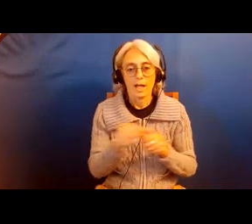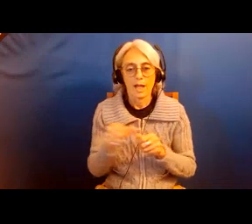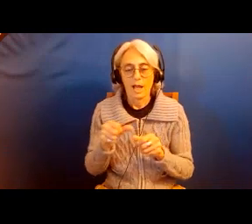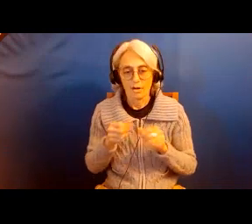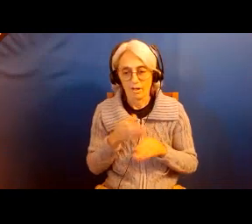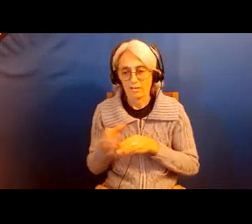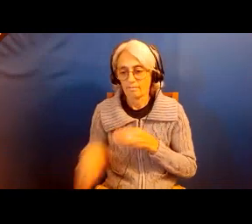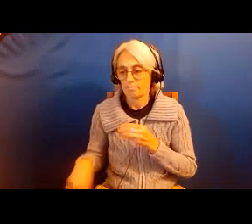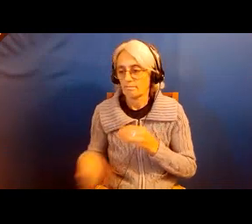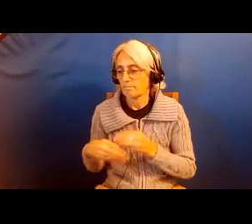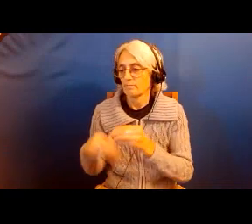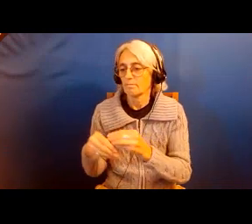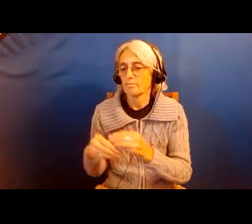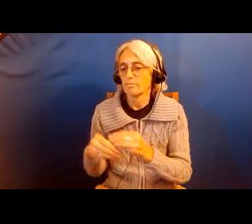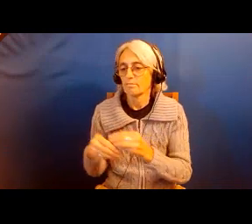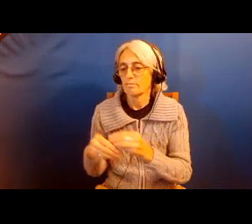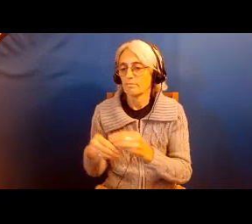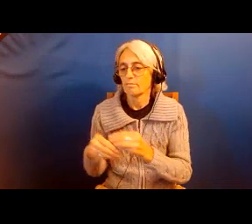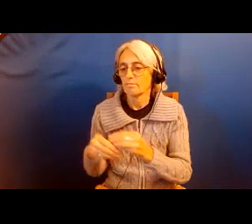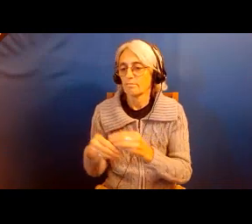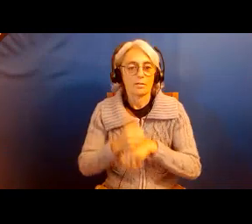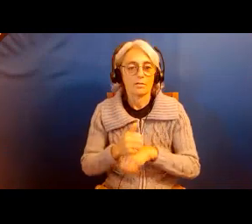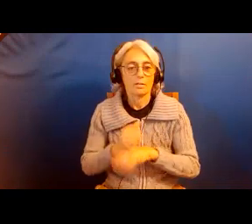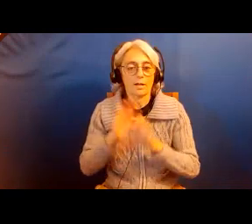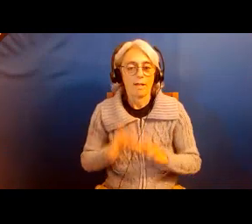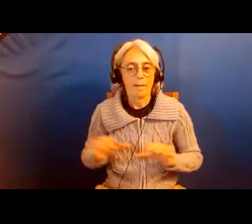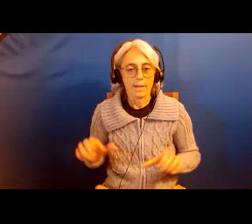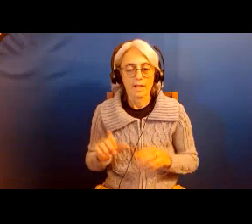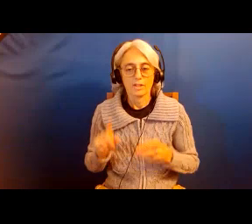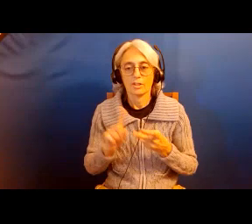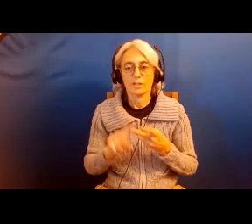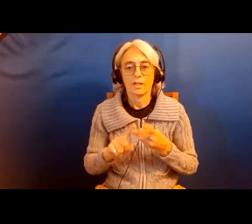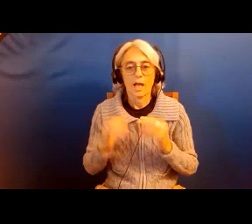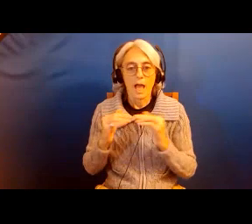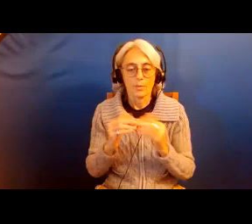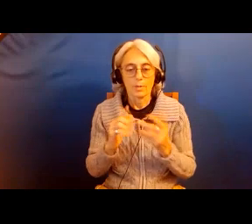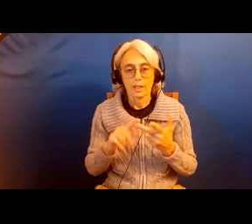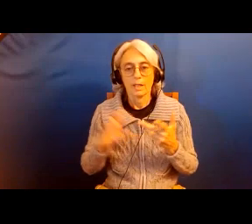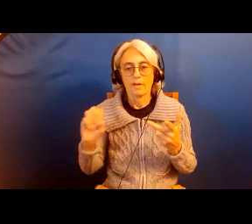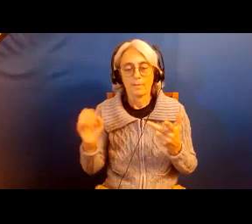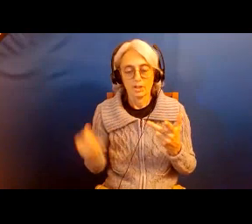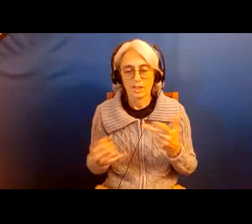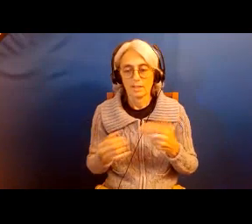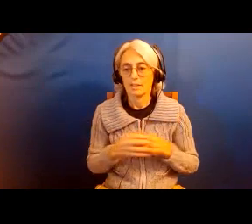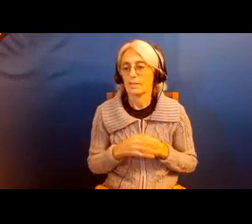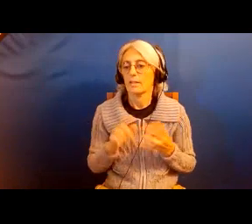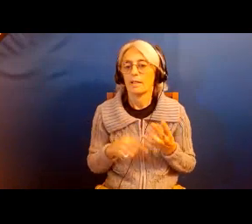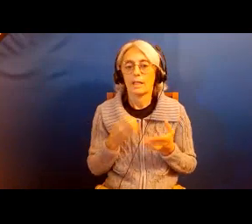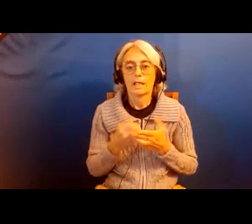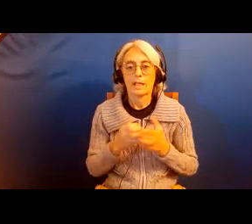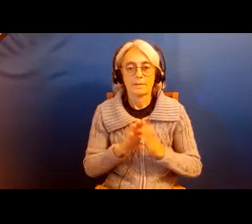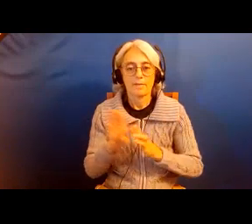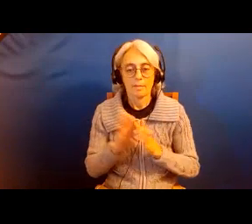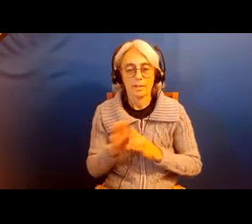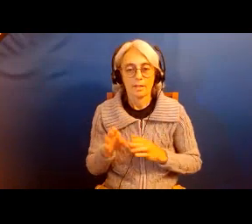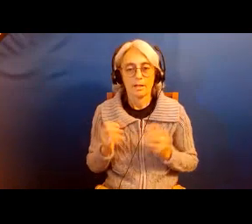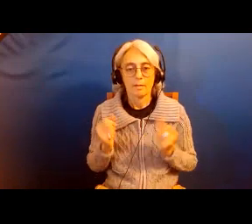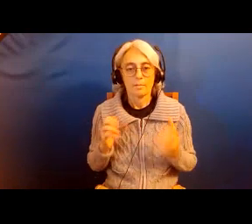new categories such as climate action, equity and environmental justice, and economic development and